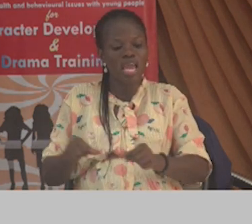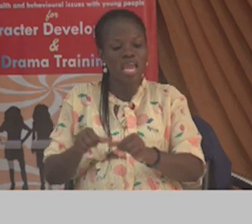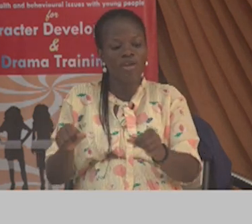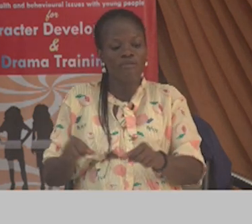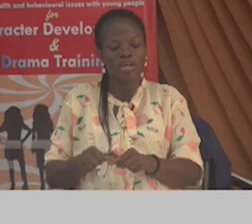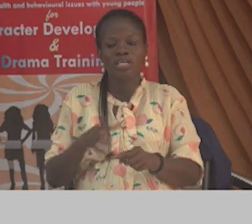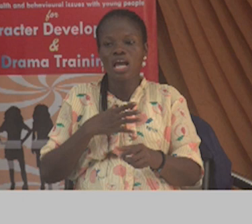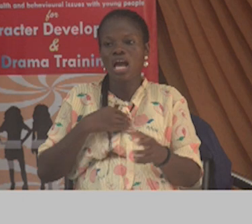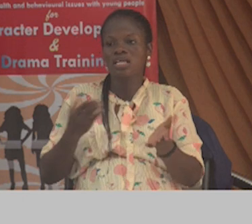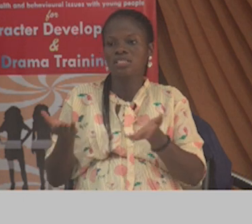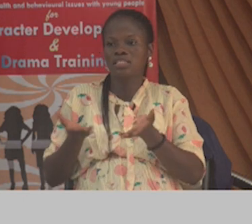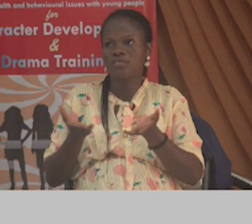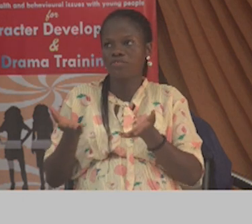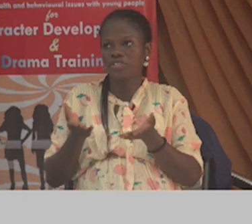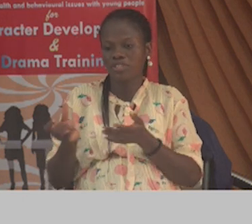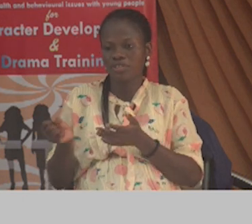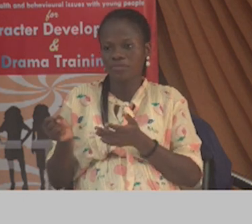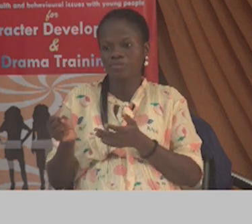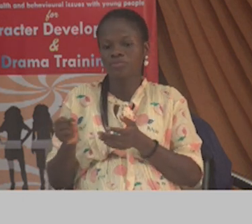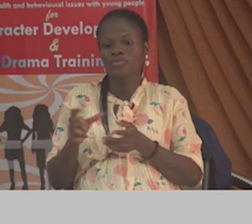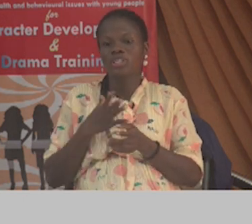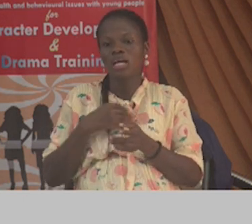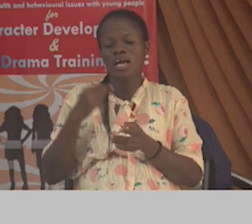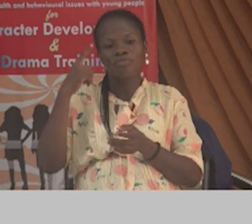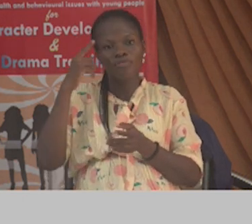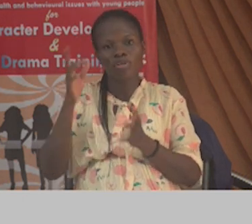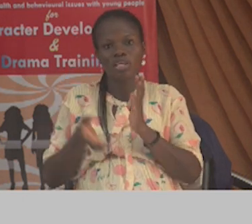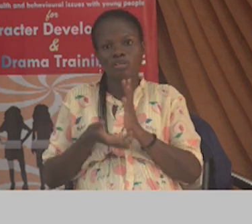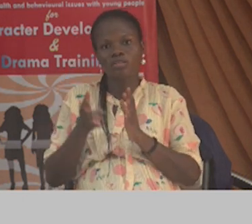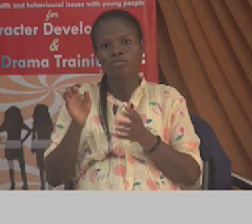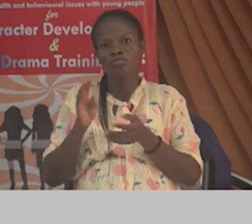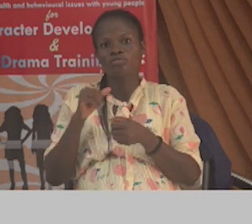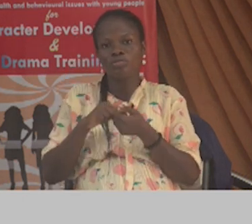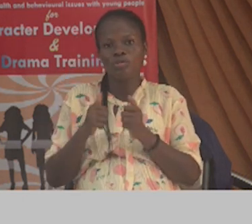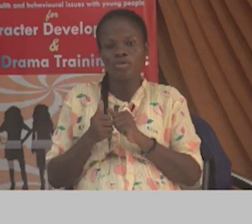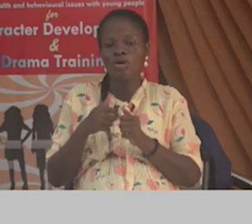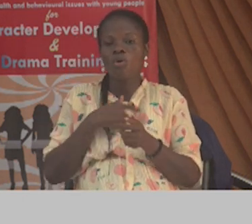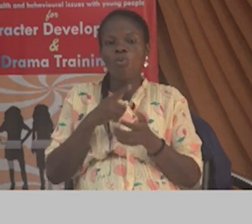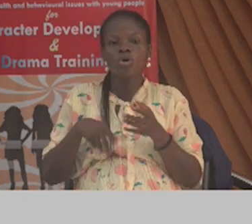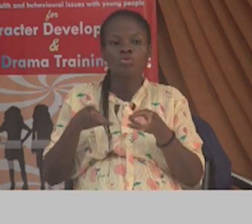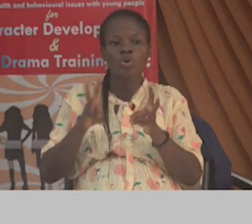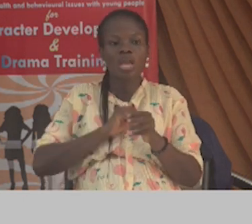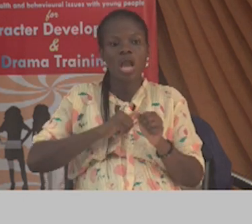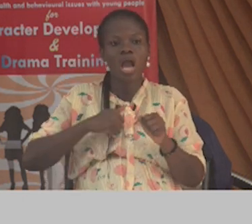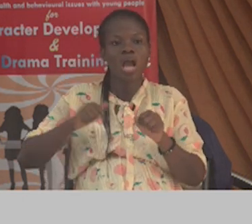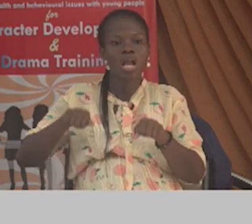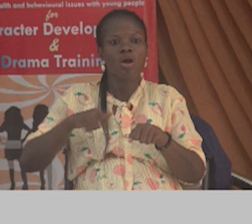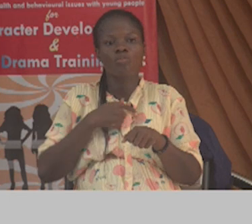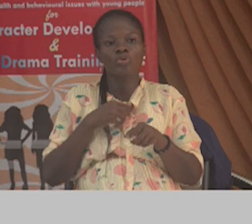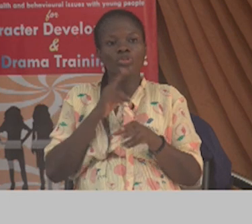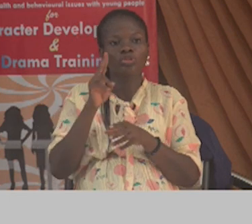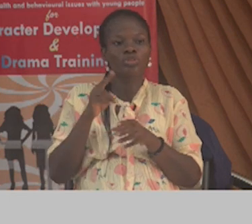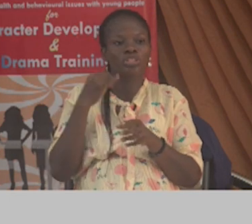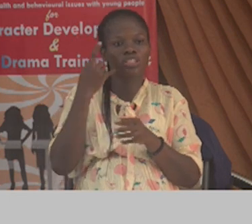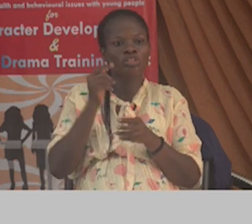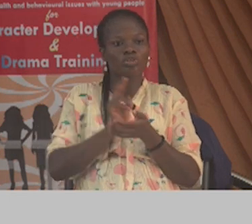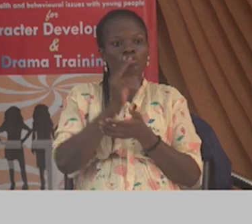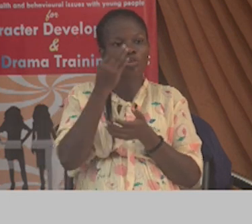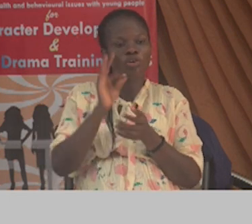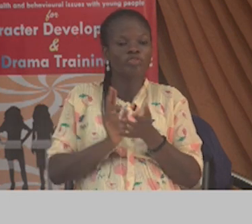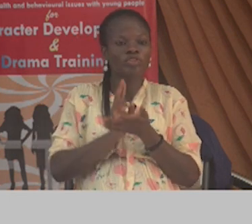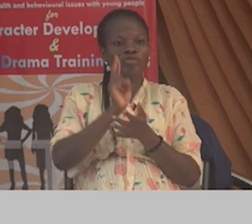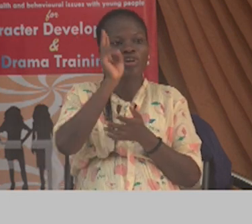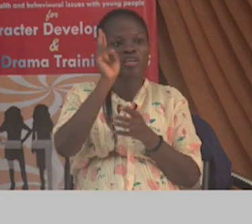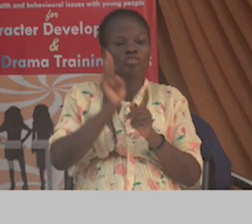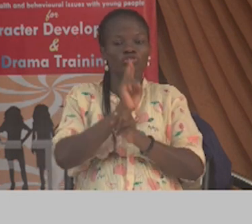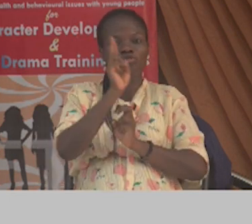service counters. And so for technological barrier, what way can we mitigate it? The use of universal design